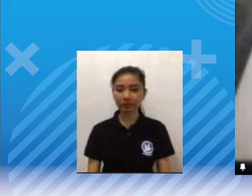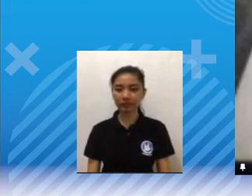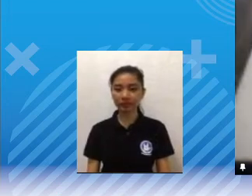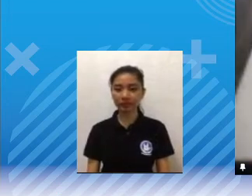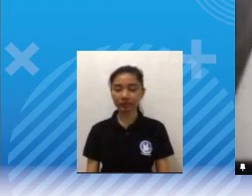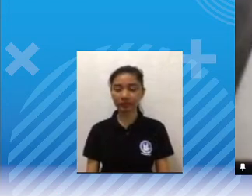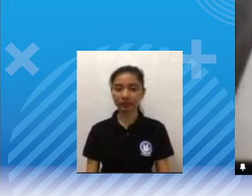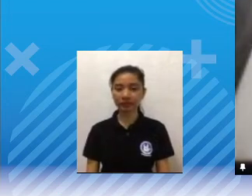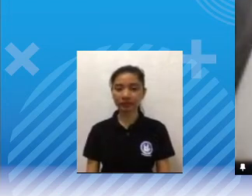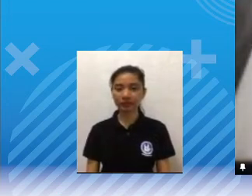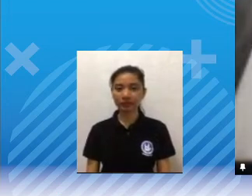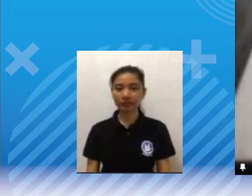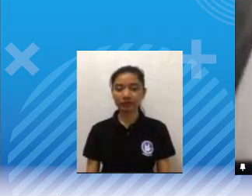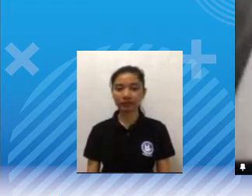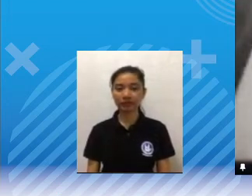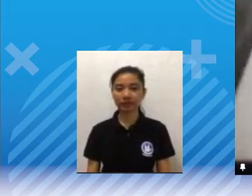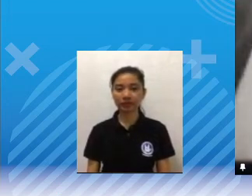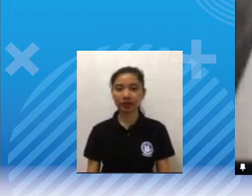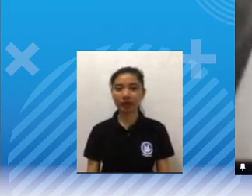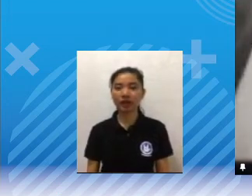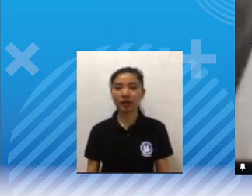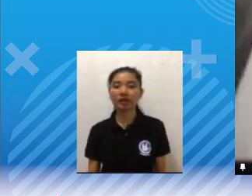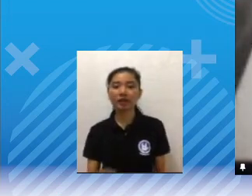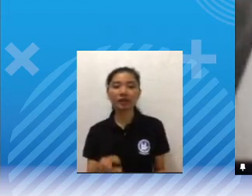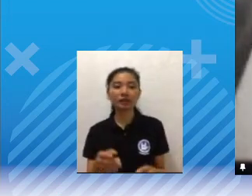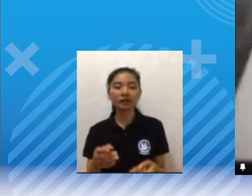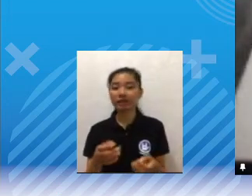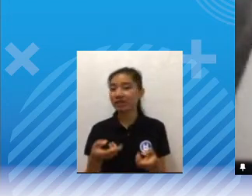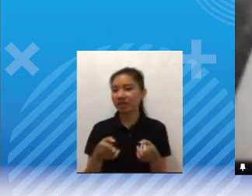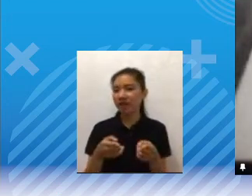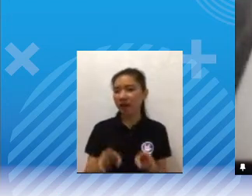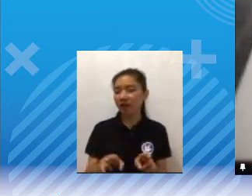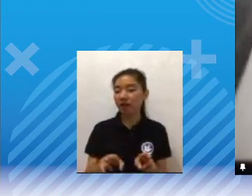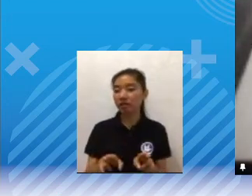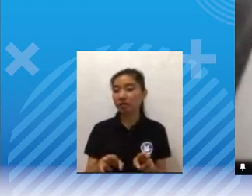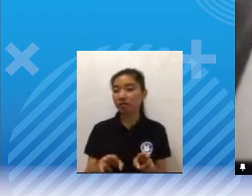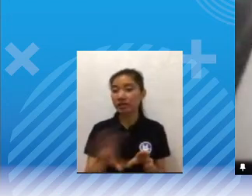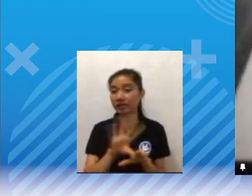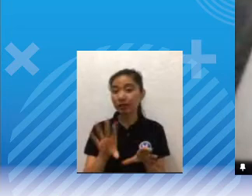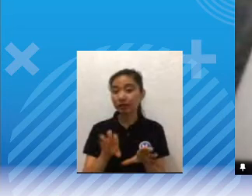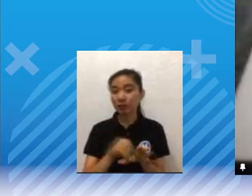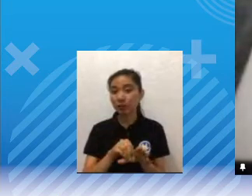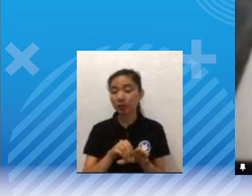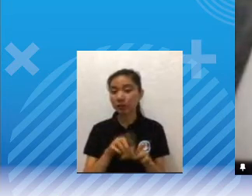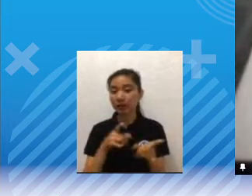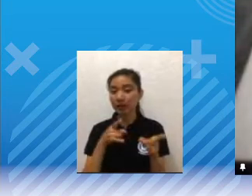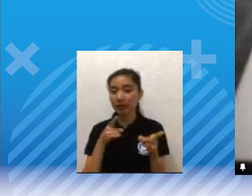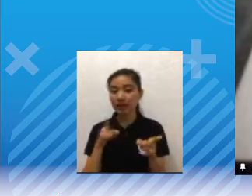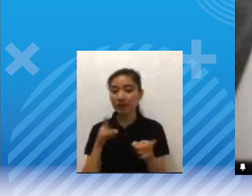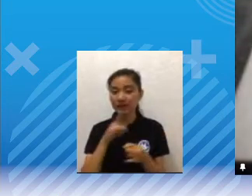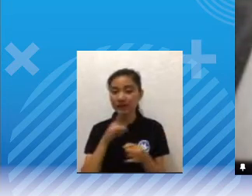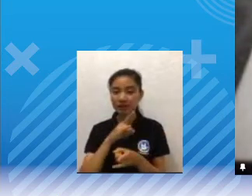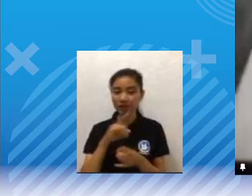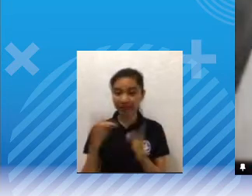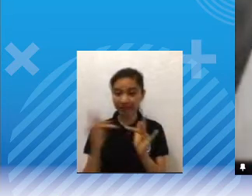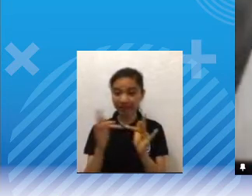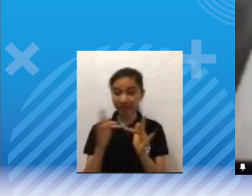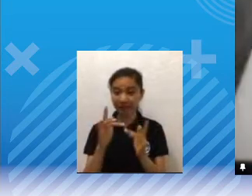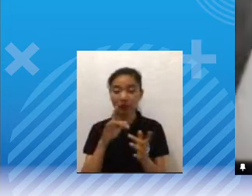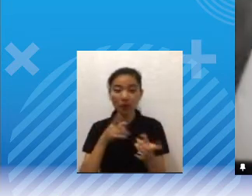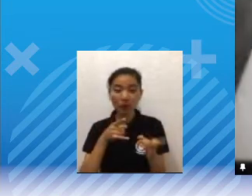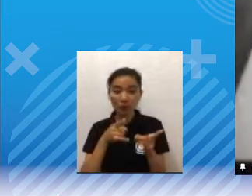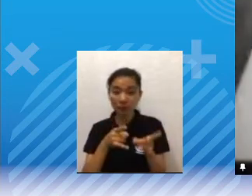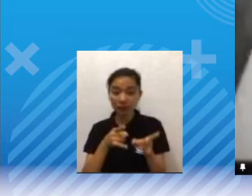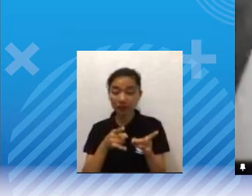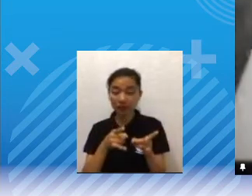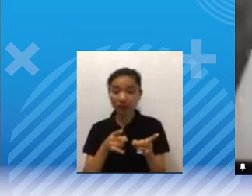on cases including cyberbullying and other related incidents which could arise